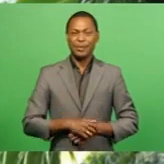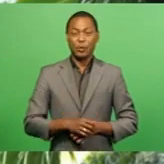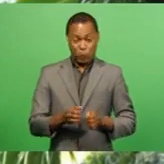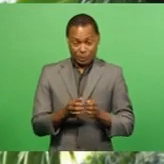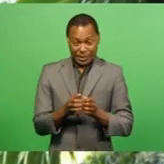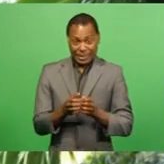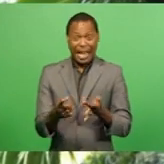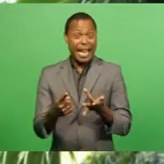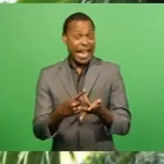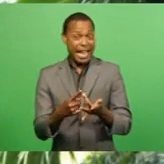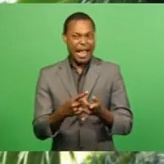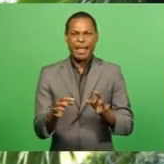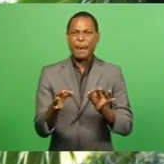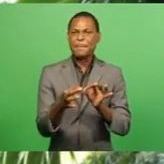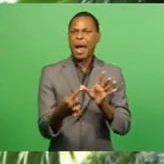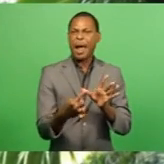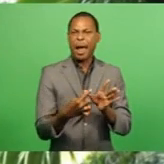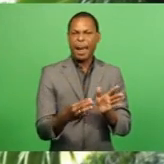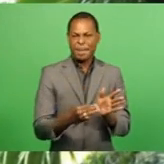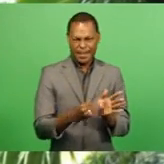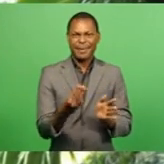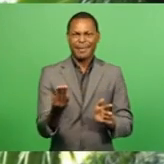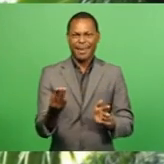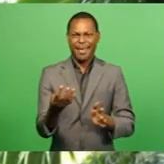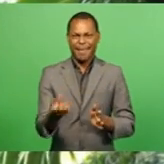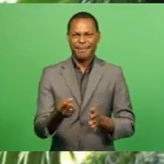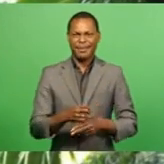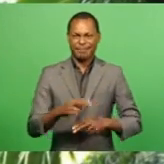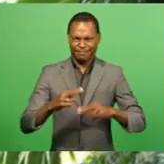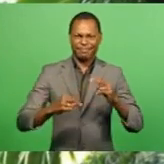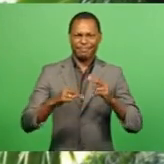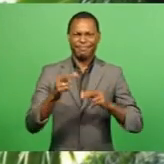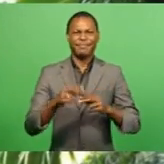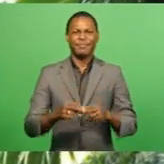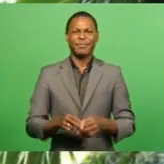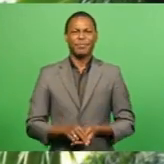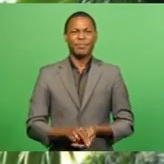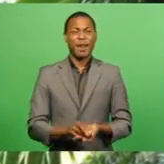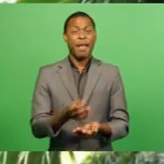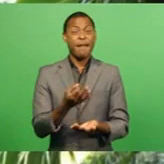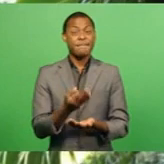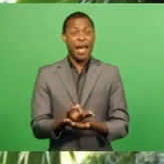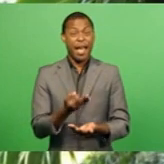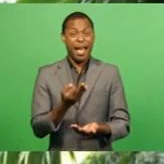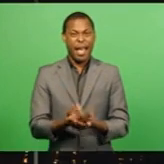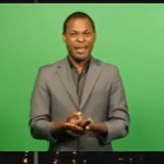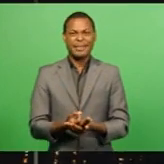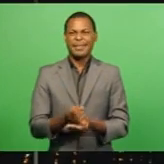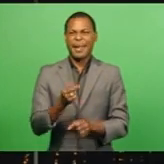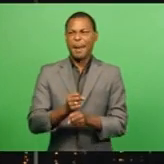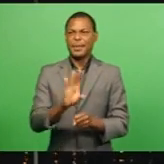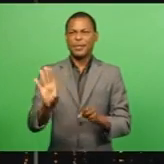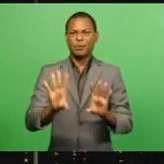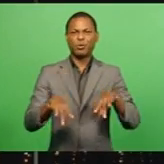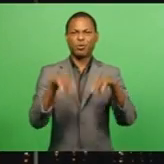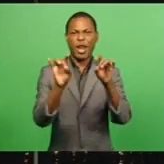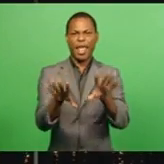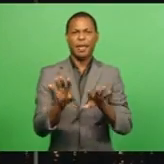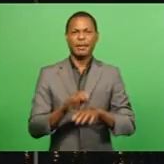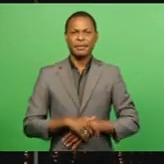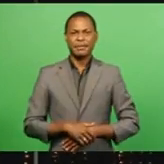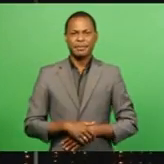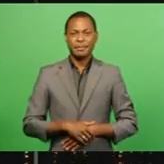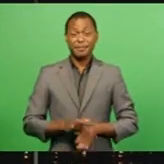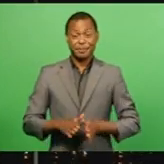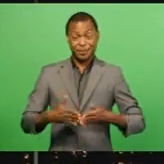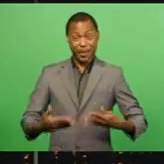house in Ba on Monday, and that is being funded by I Love Fiji Foundation from Australia. And time